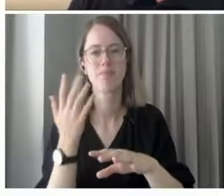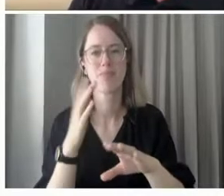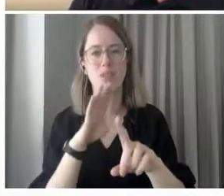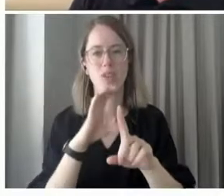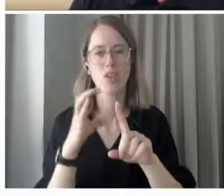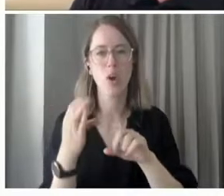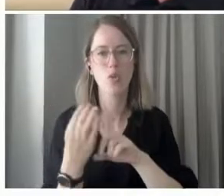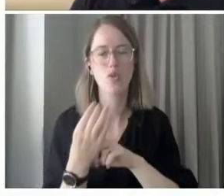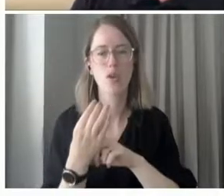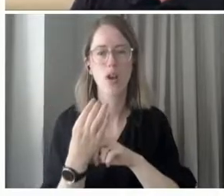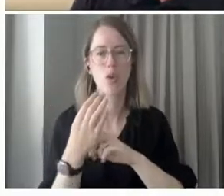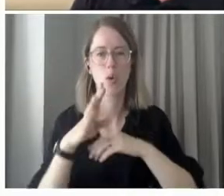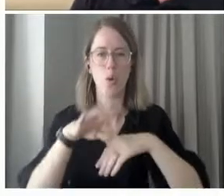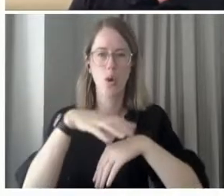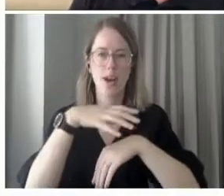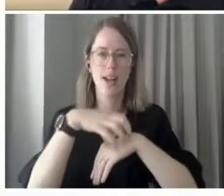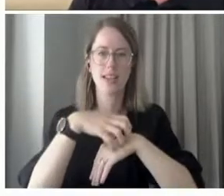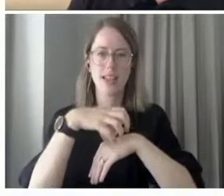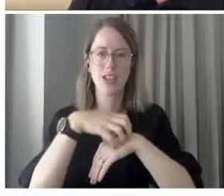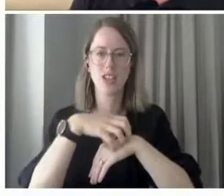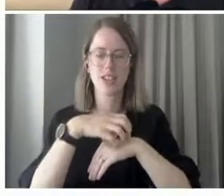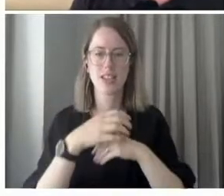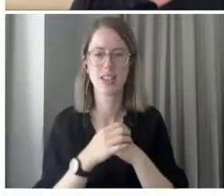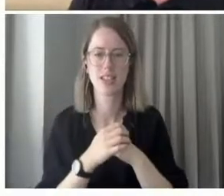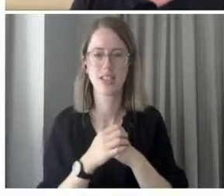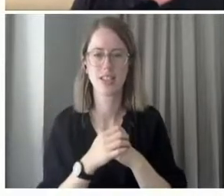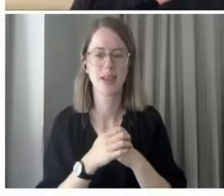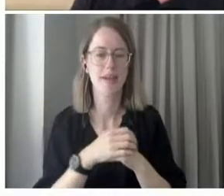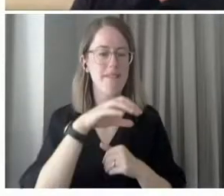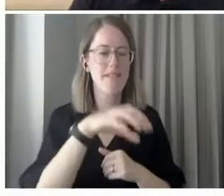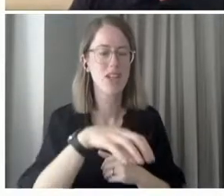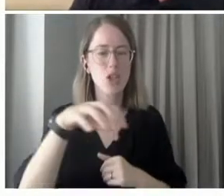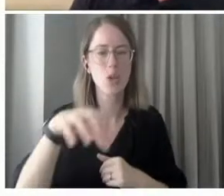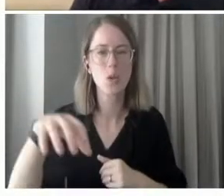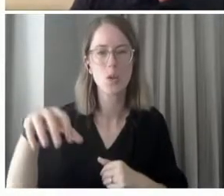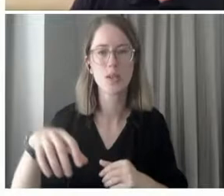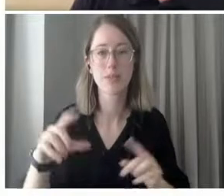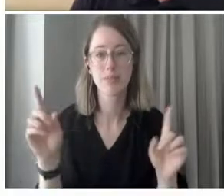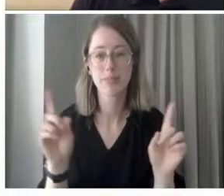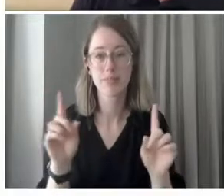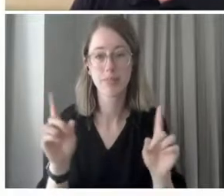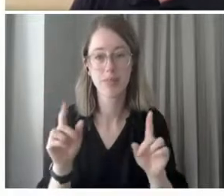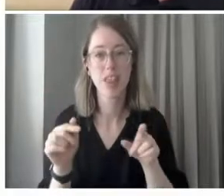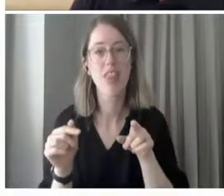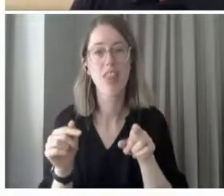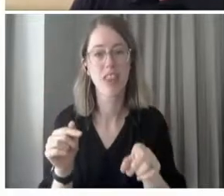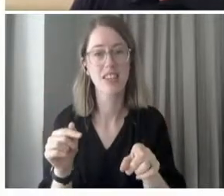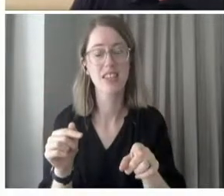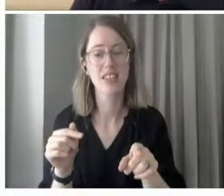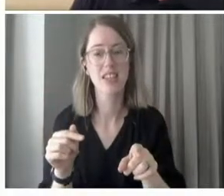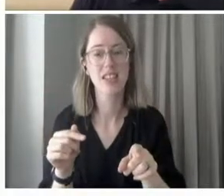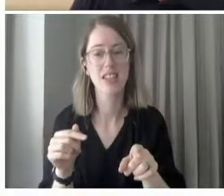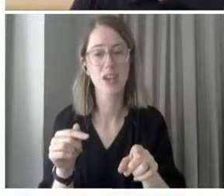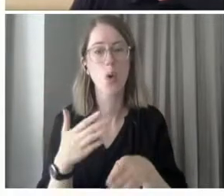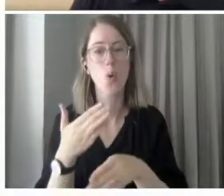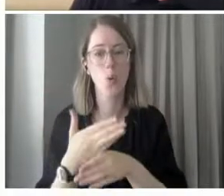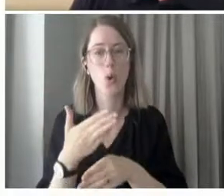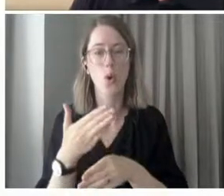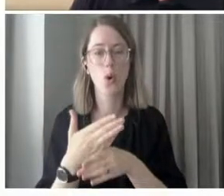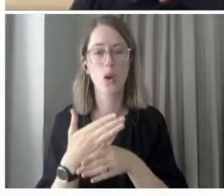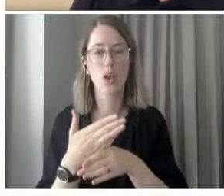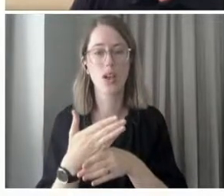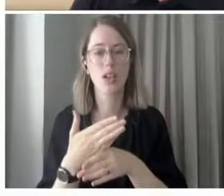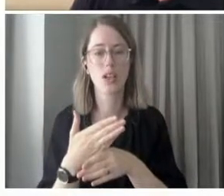cultural organizations and venues and so on, is that this is work that